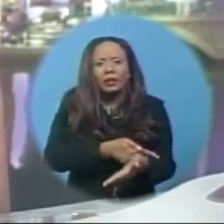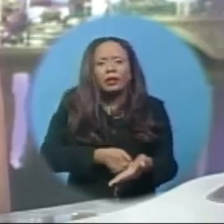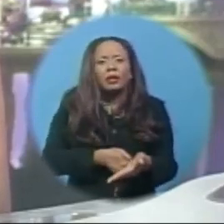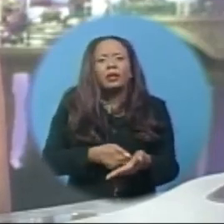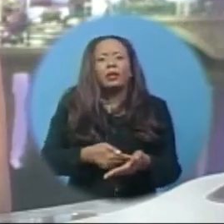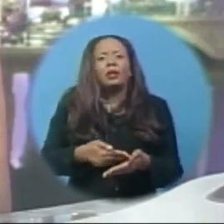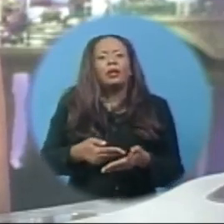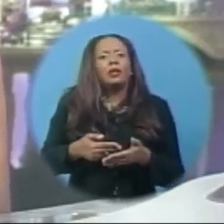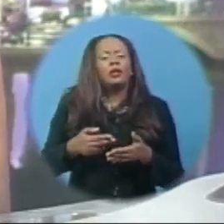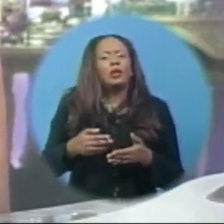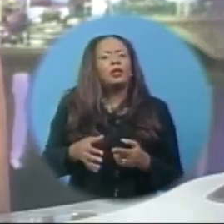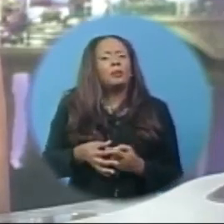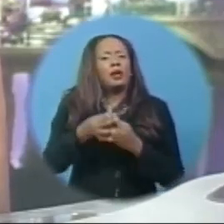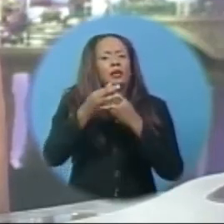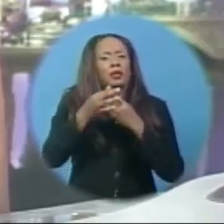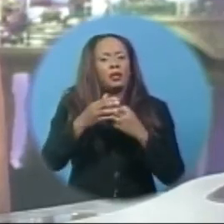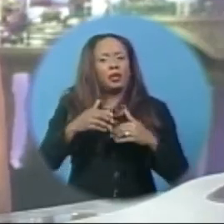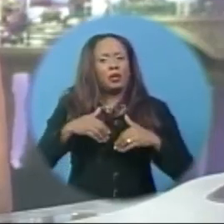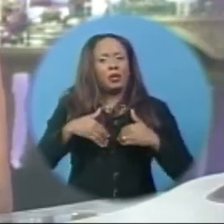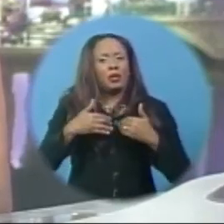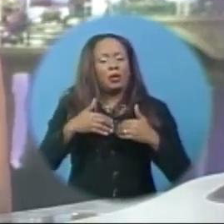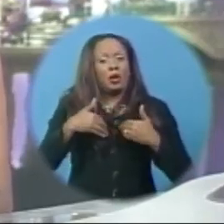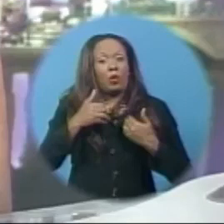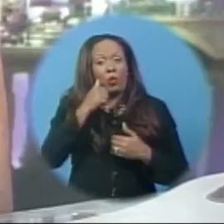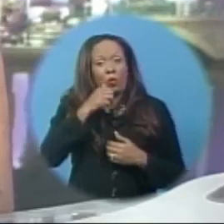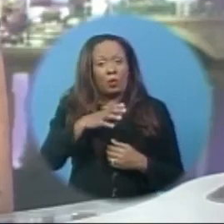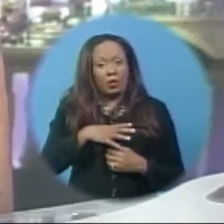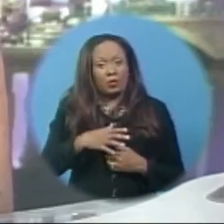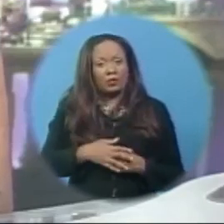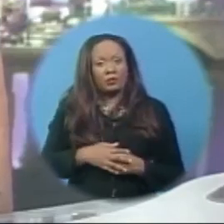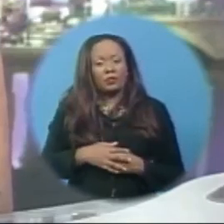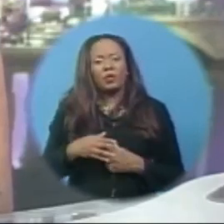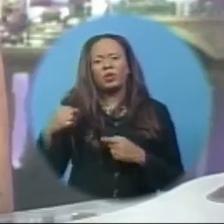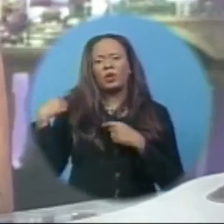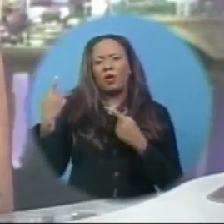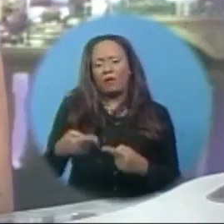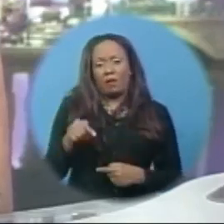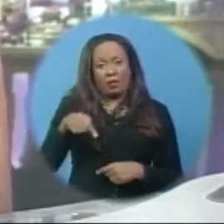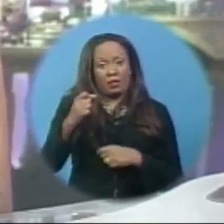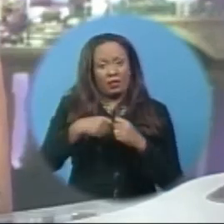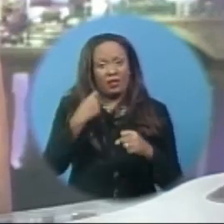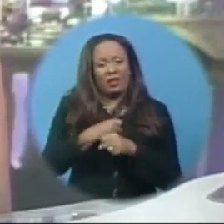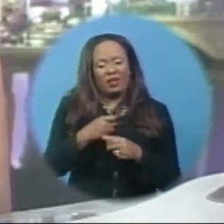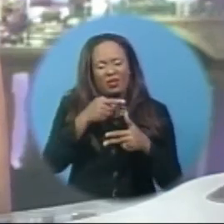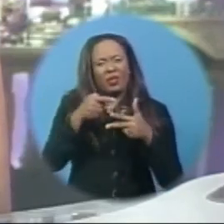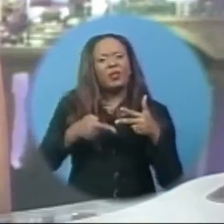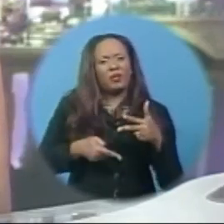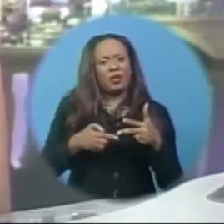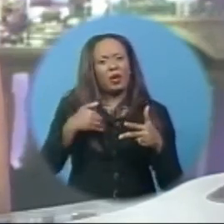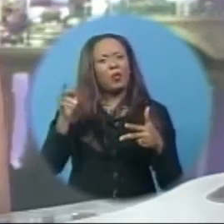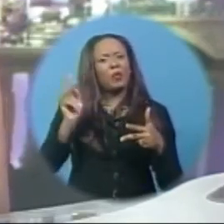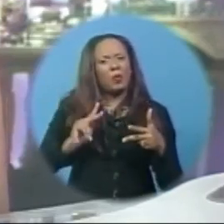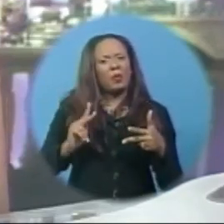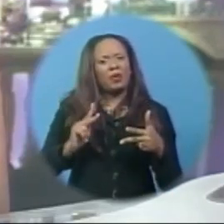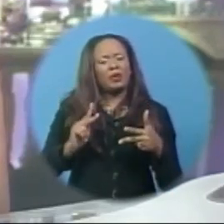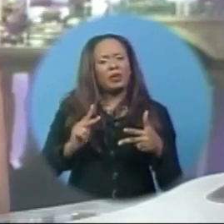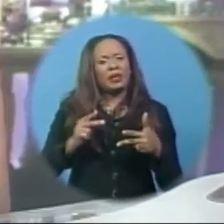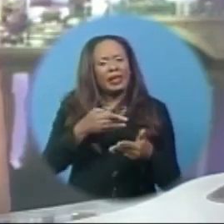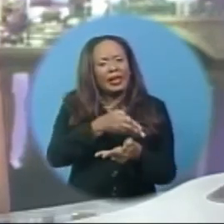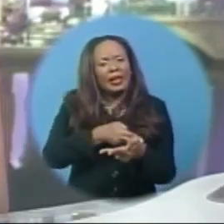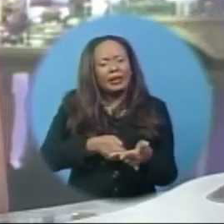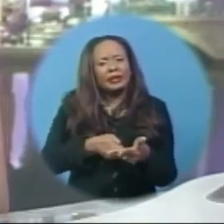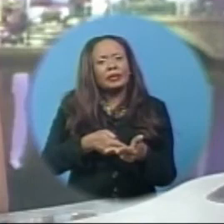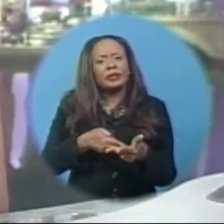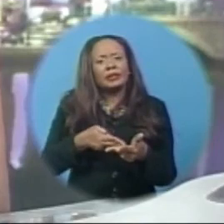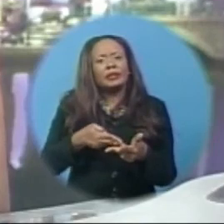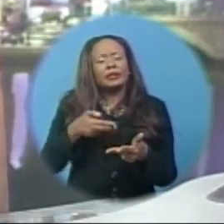people committed suicide in that country this year. Ms. Charles Richards wants parents to be more vigilant and look for early underlying